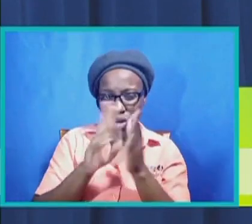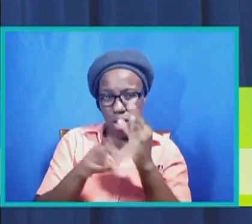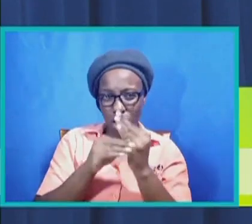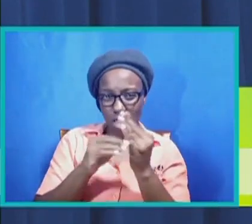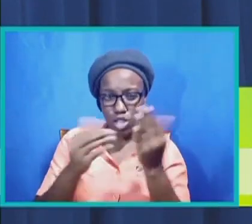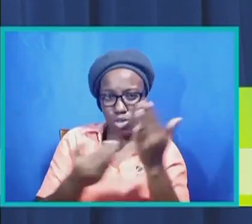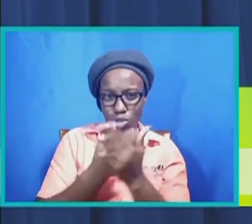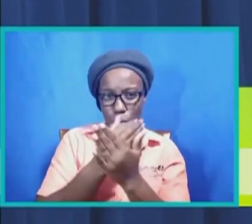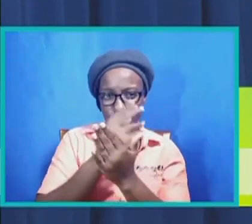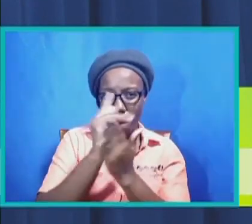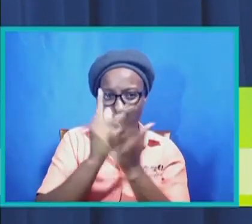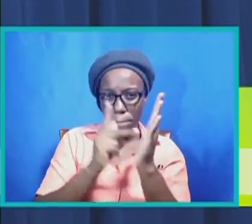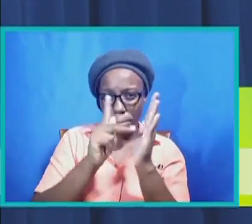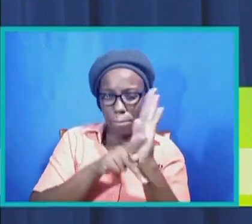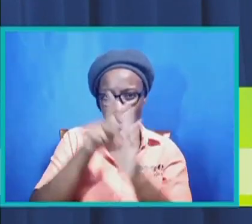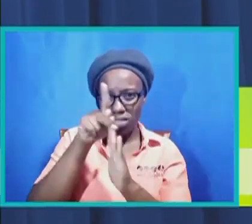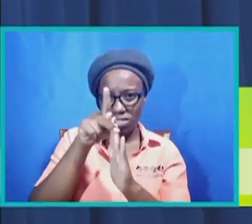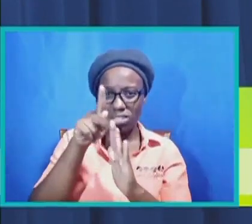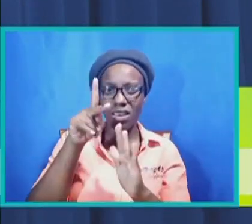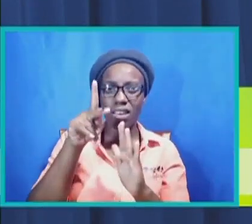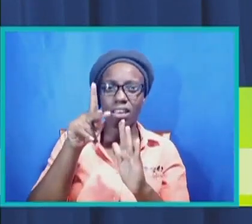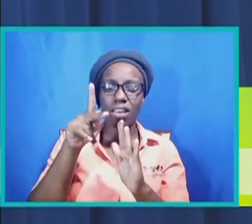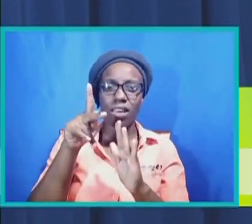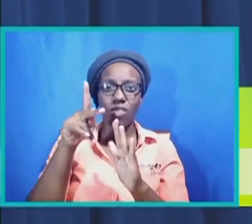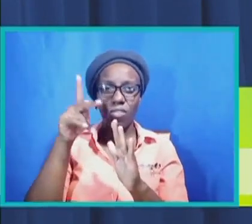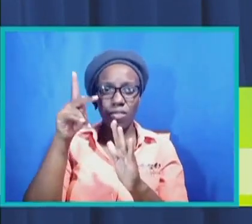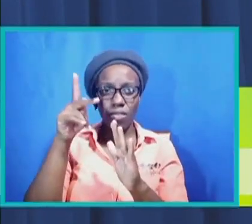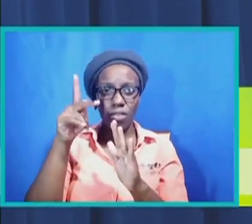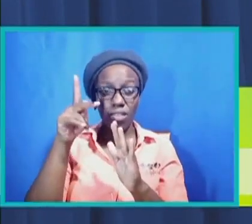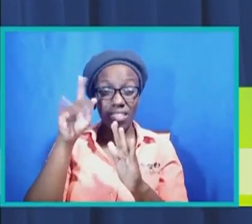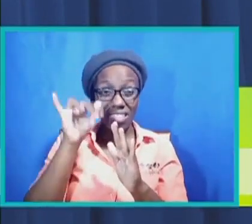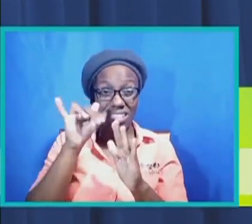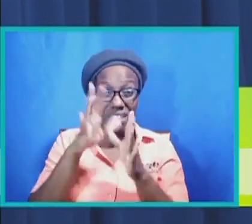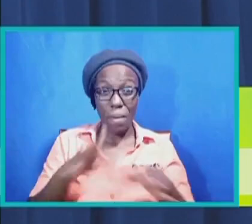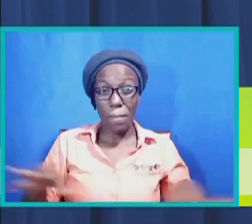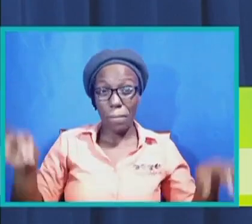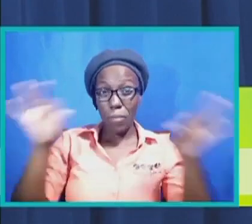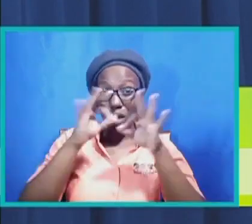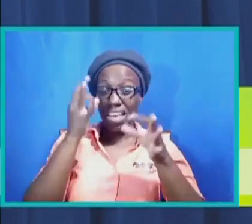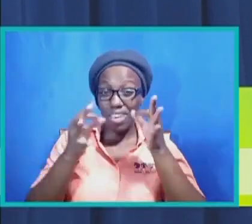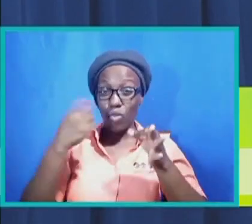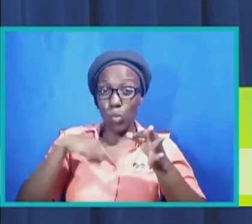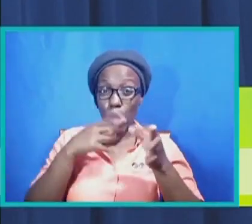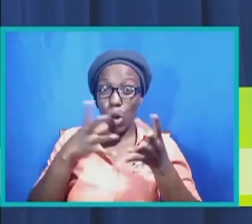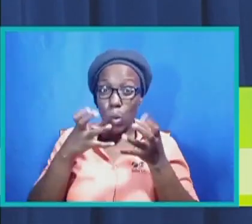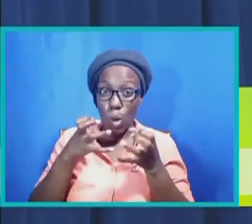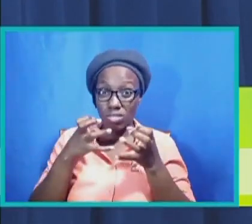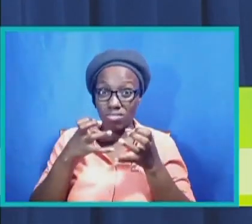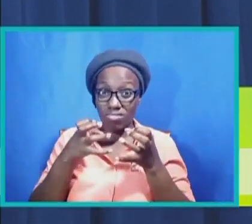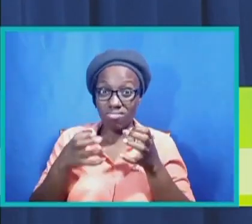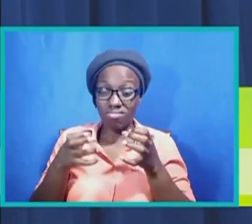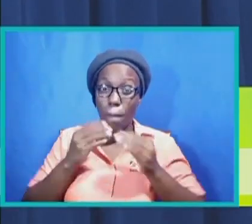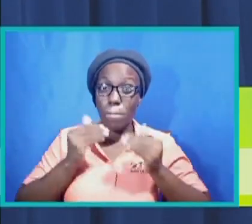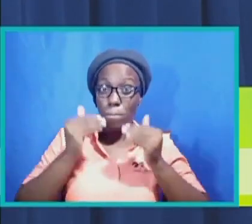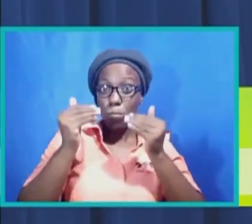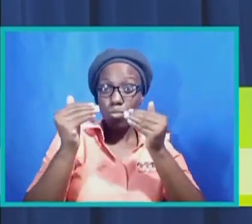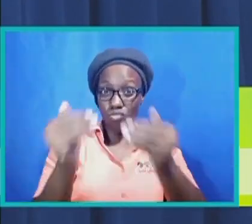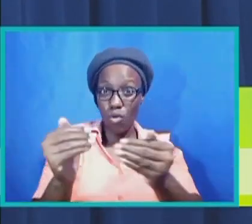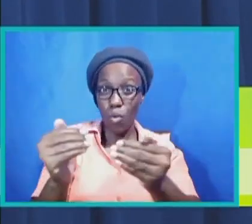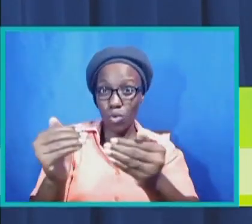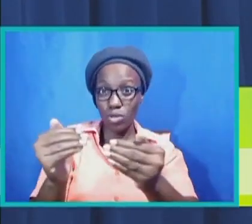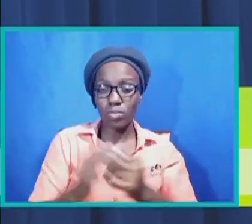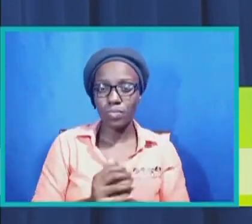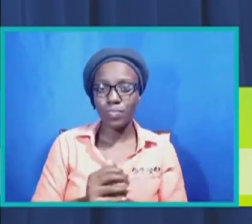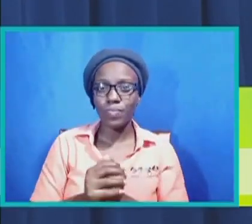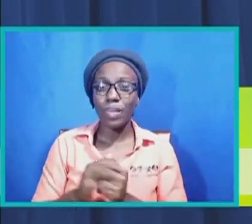of the ministry is critical if we are to move forward as a nation. So I am happy to be part